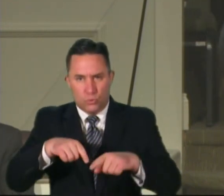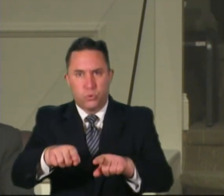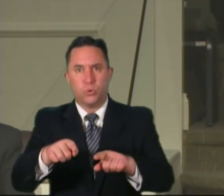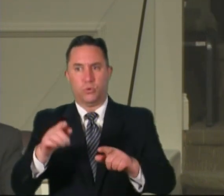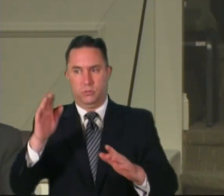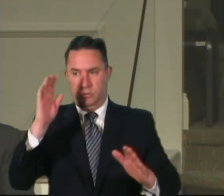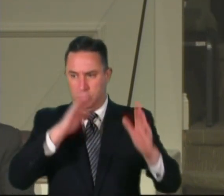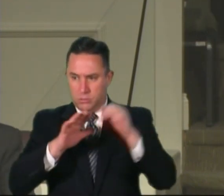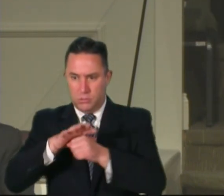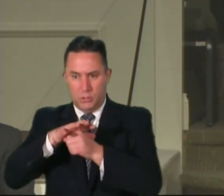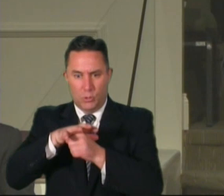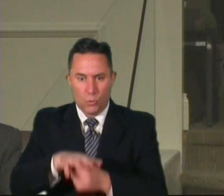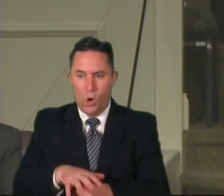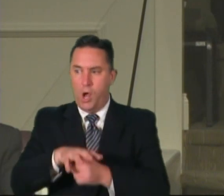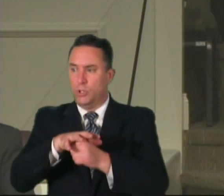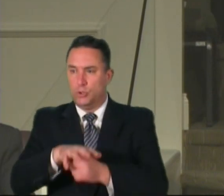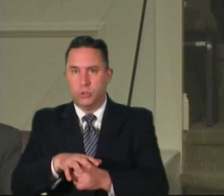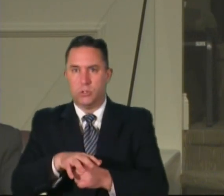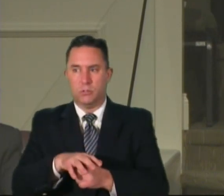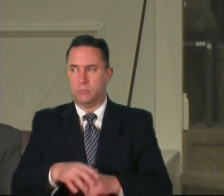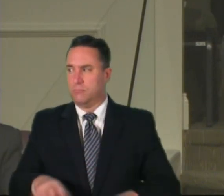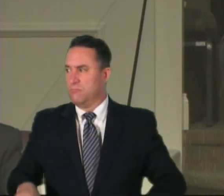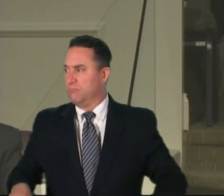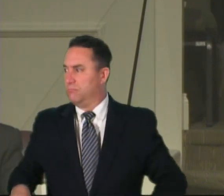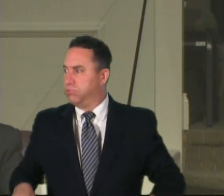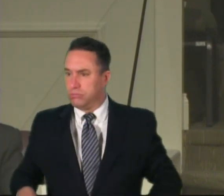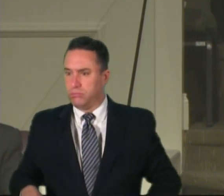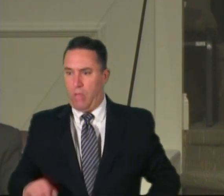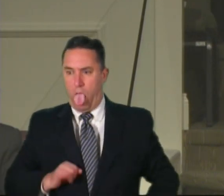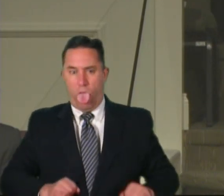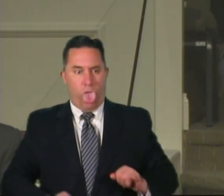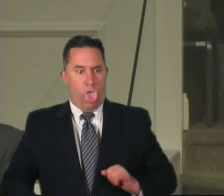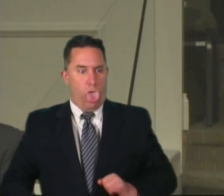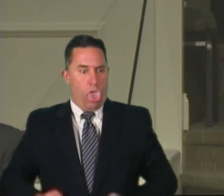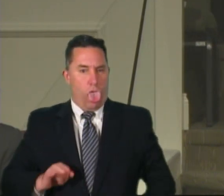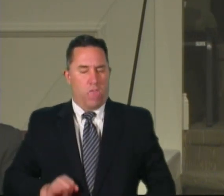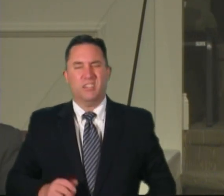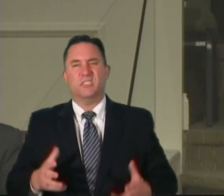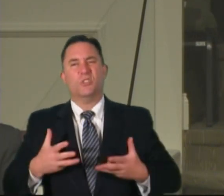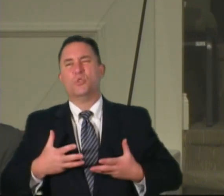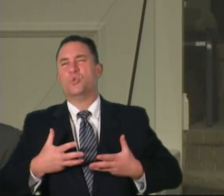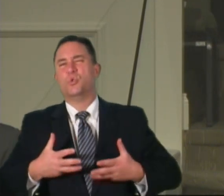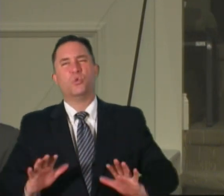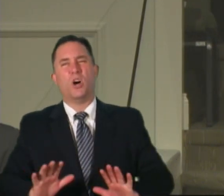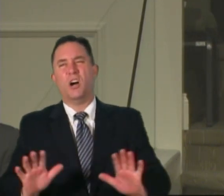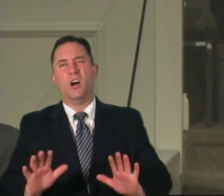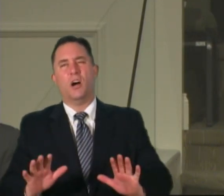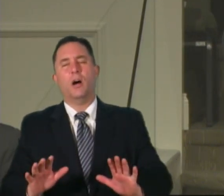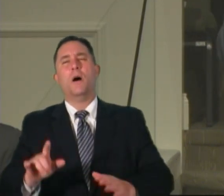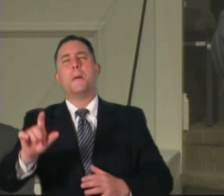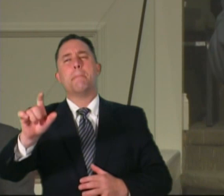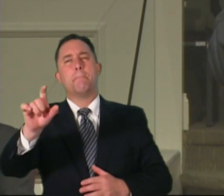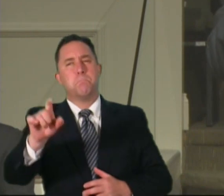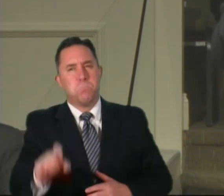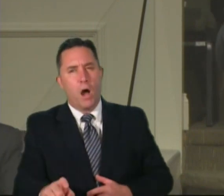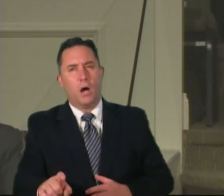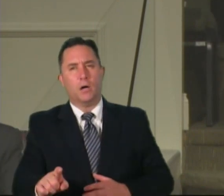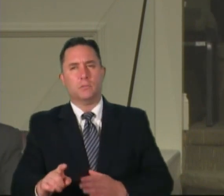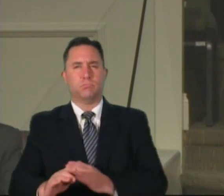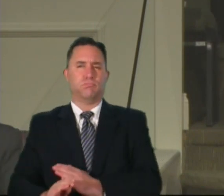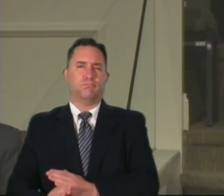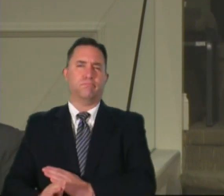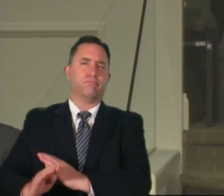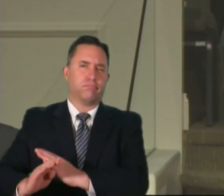in the mix, and in the pressure of the storm, they were looking out for number one. That's something we don't want to do. We've got to